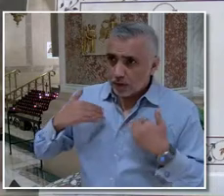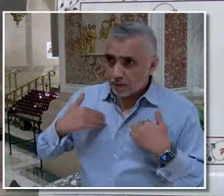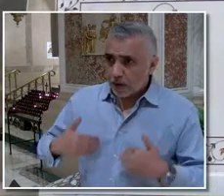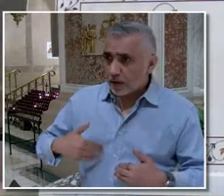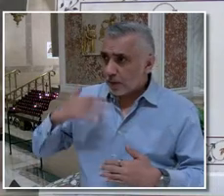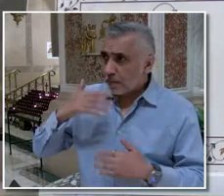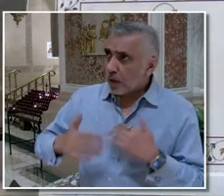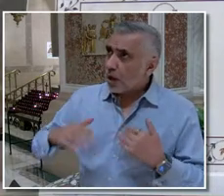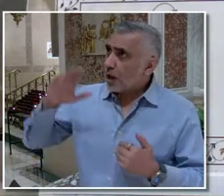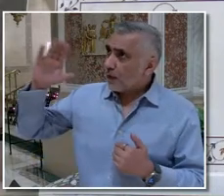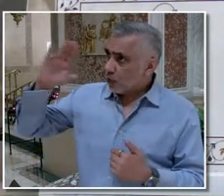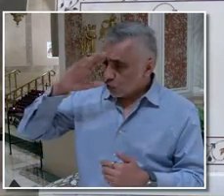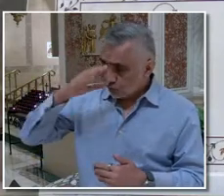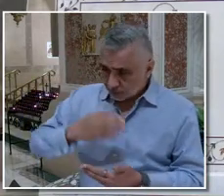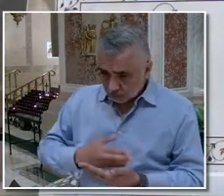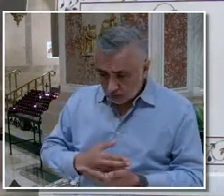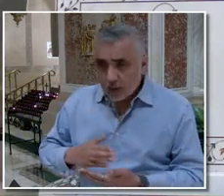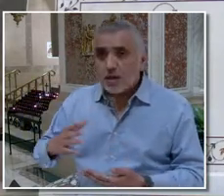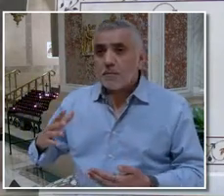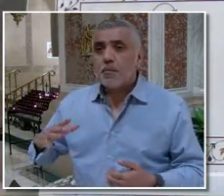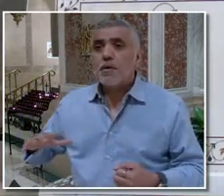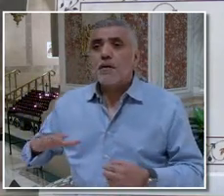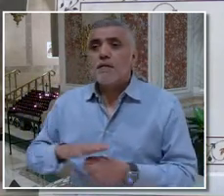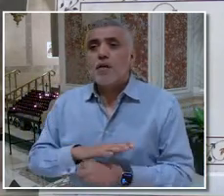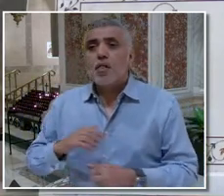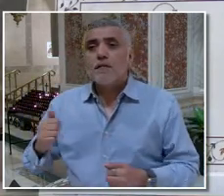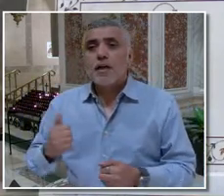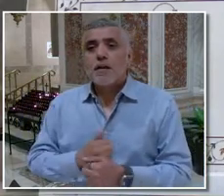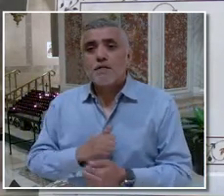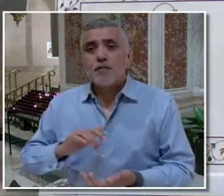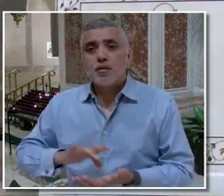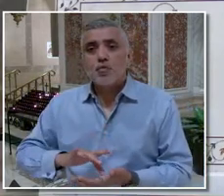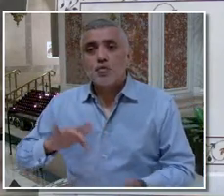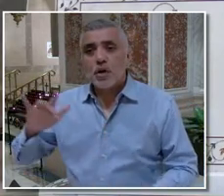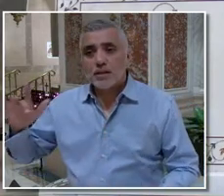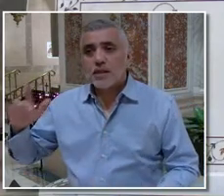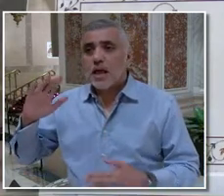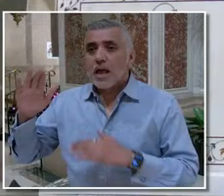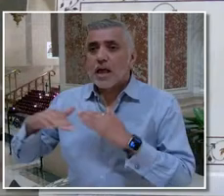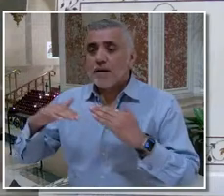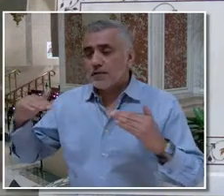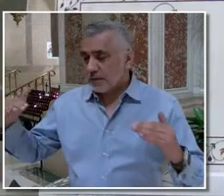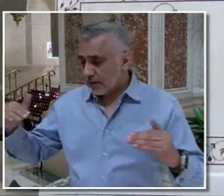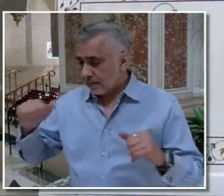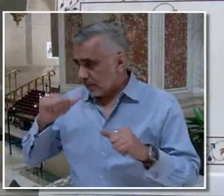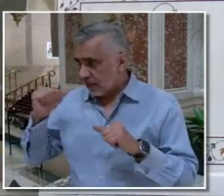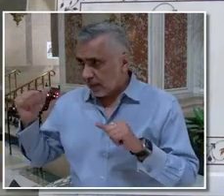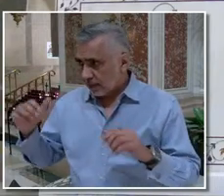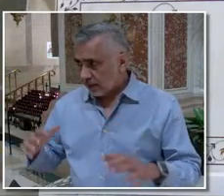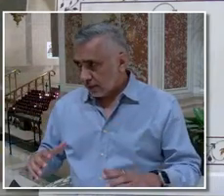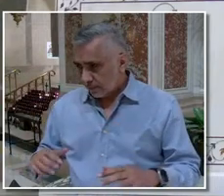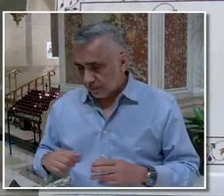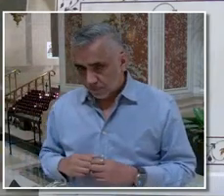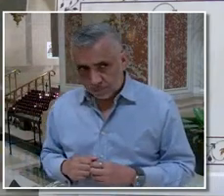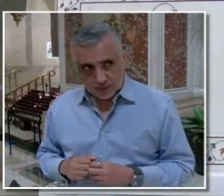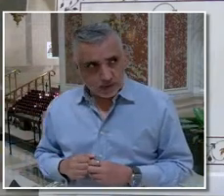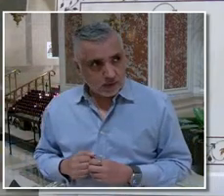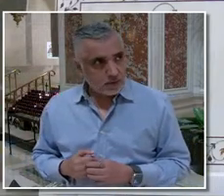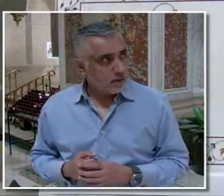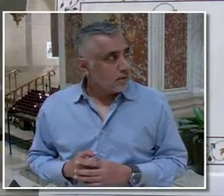your Son may be filled with every grace and heavenly blessing.